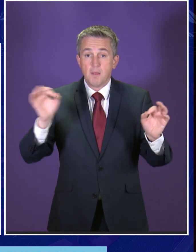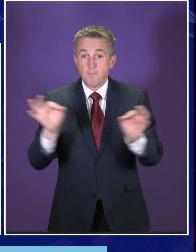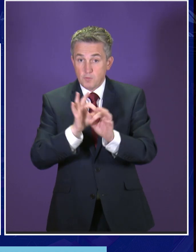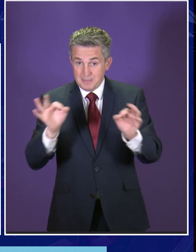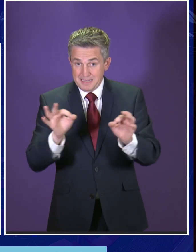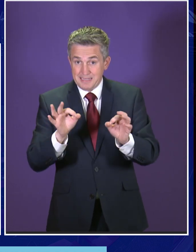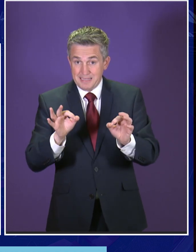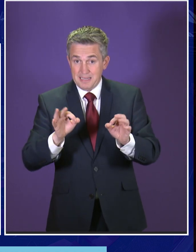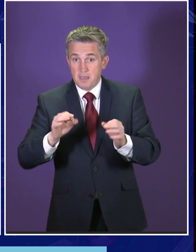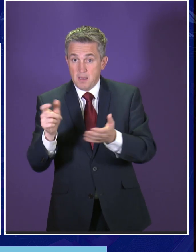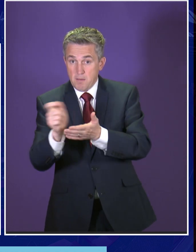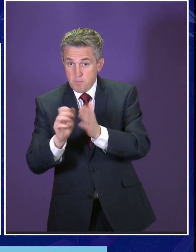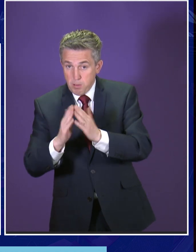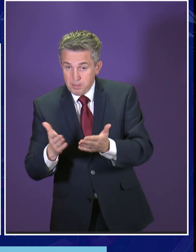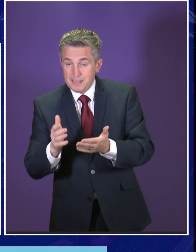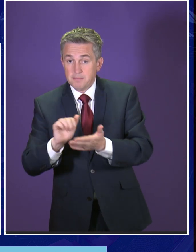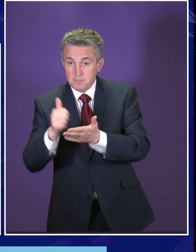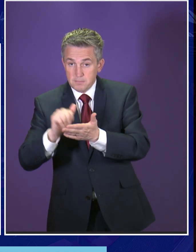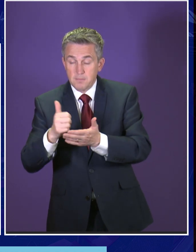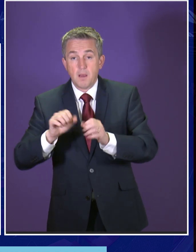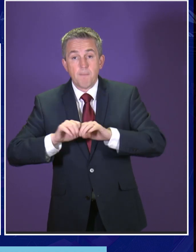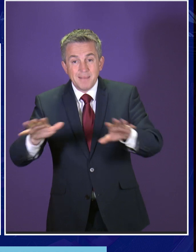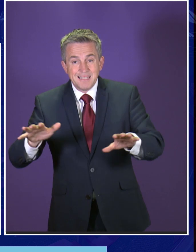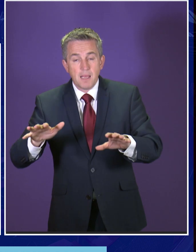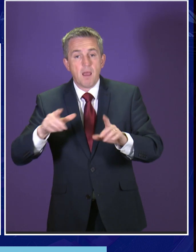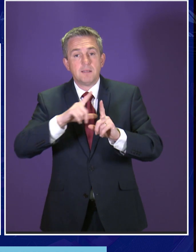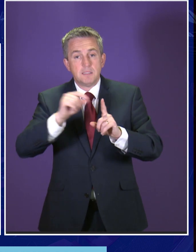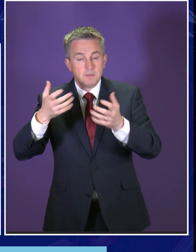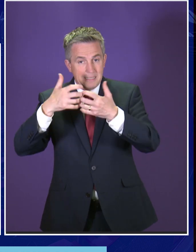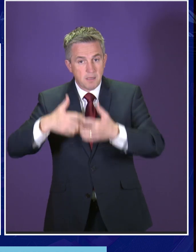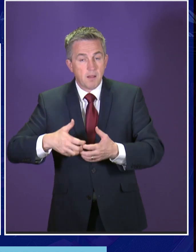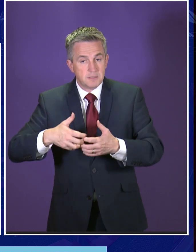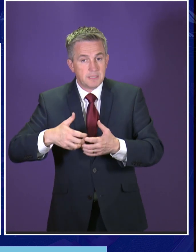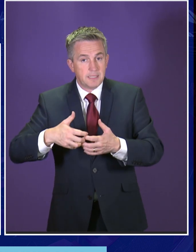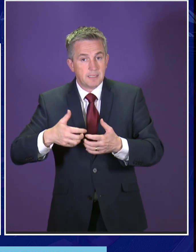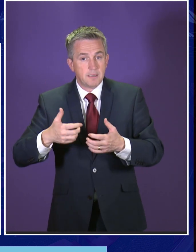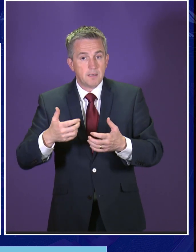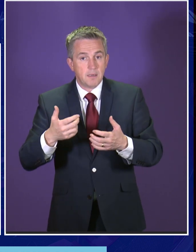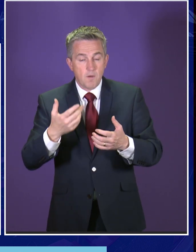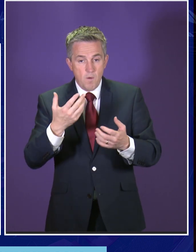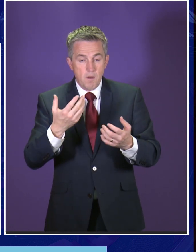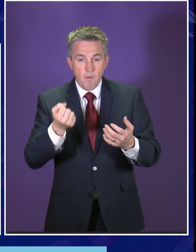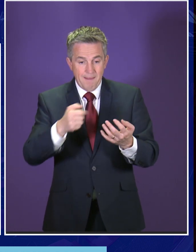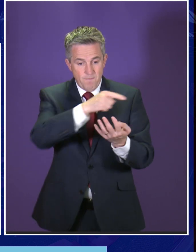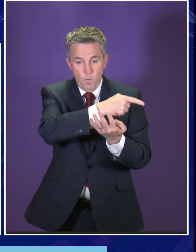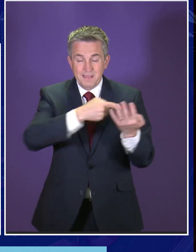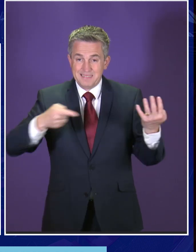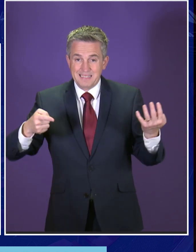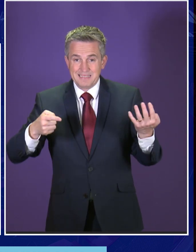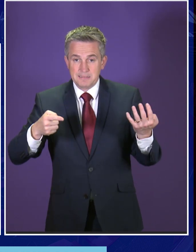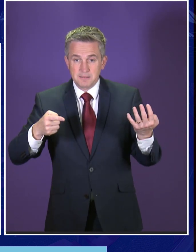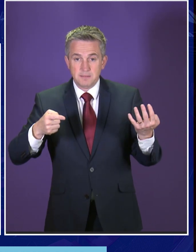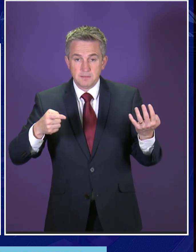industry, publications, media, digital technology, development partners, Institute for